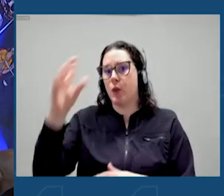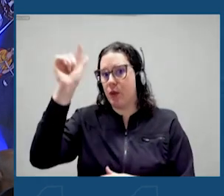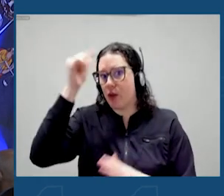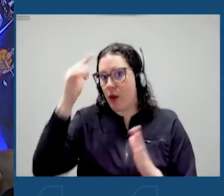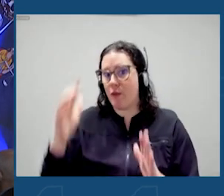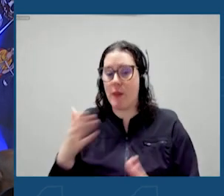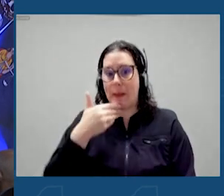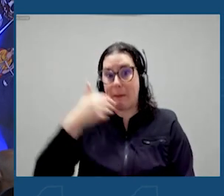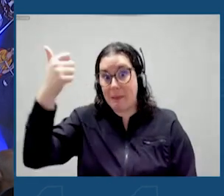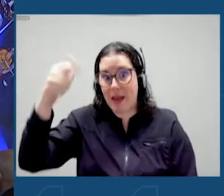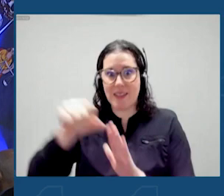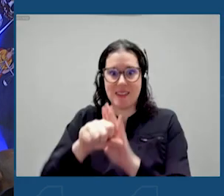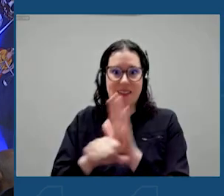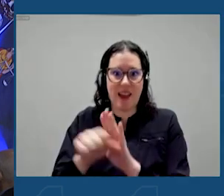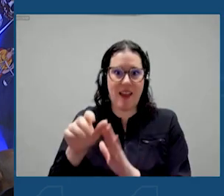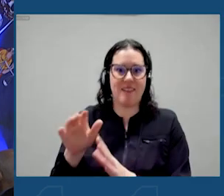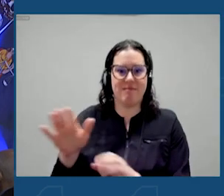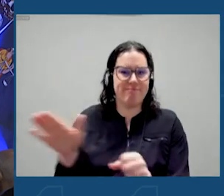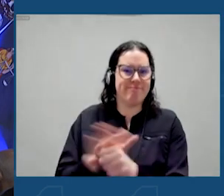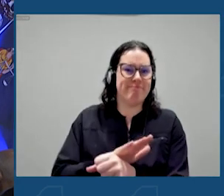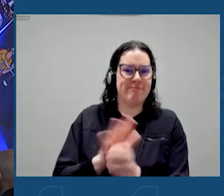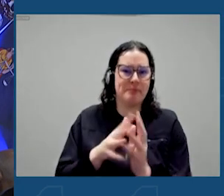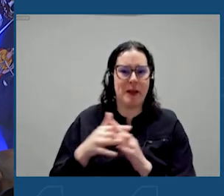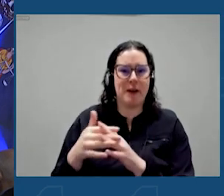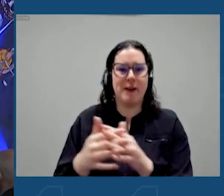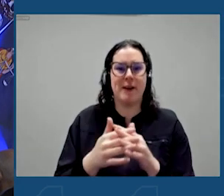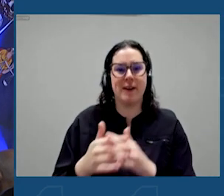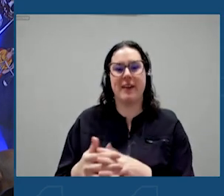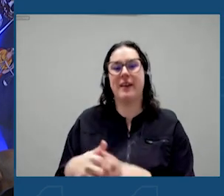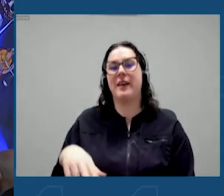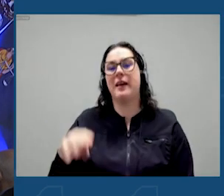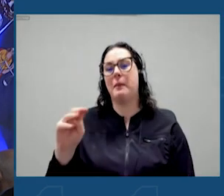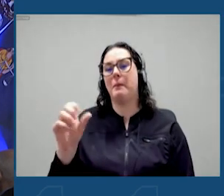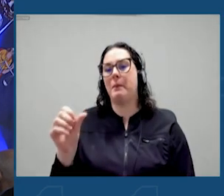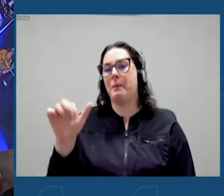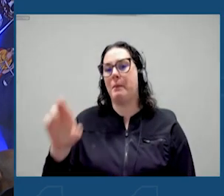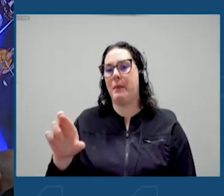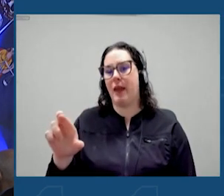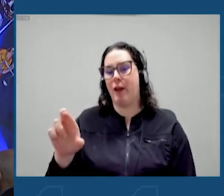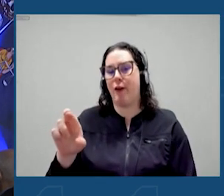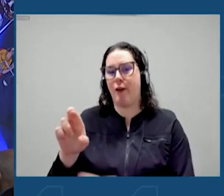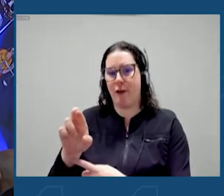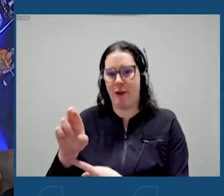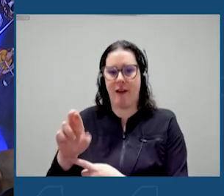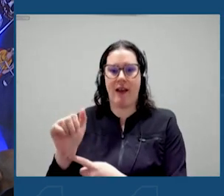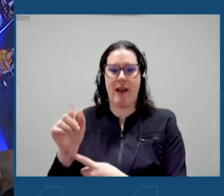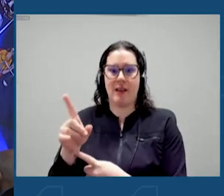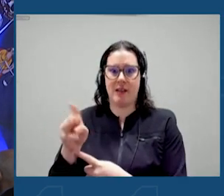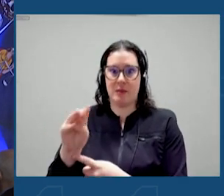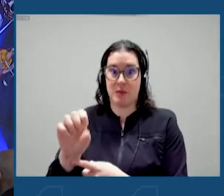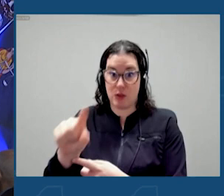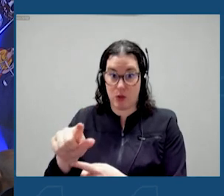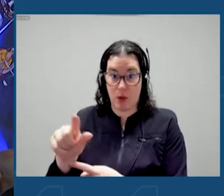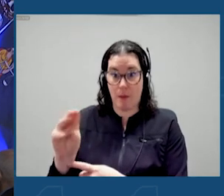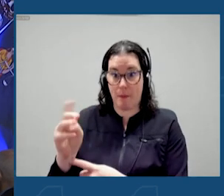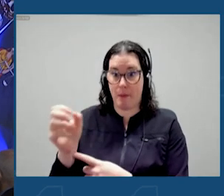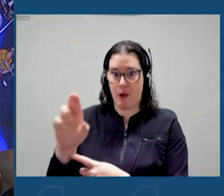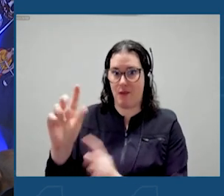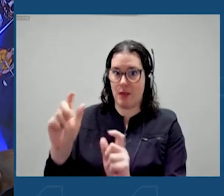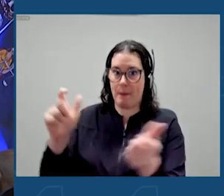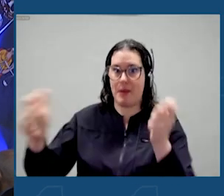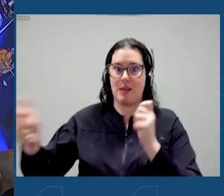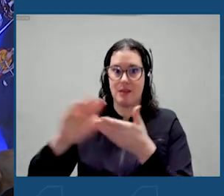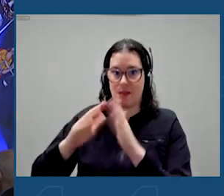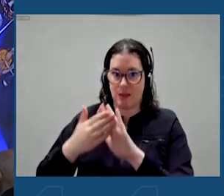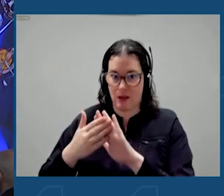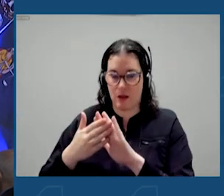best state in the nation, and Mayor Adams, you are the mayor of the biggest city in the nation. From your perspective, can you